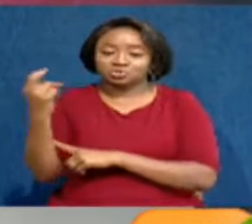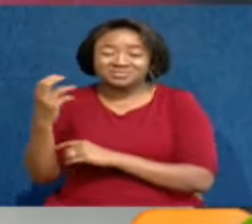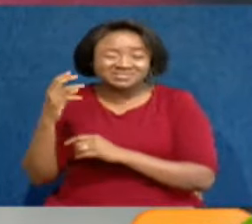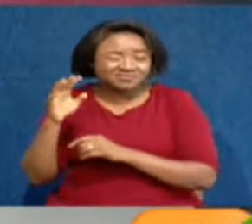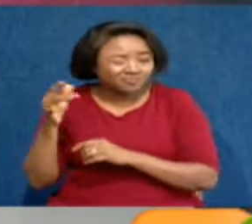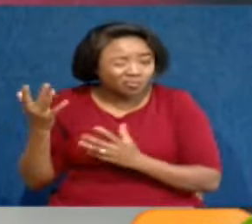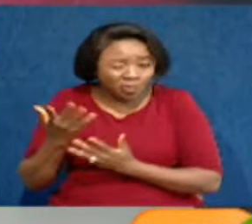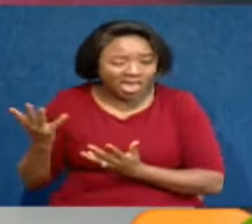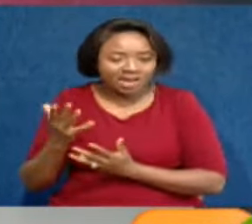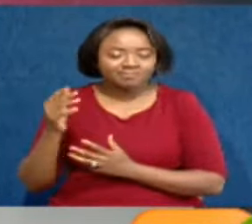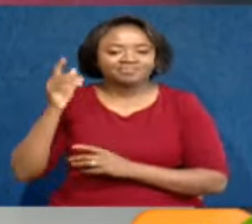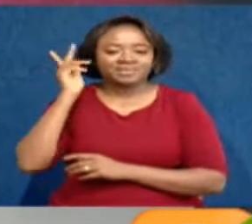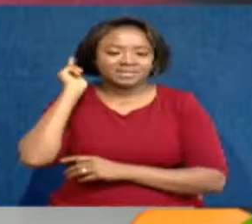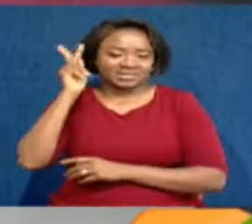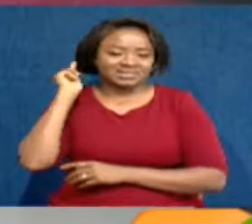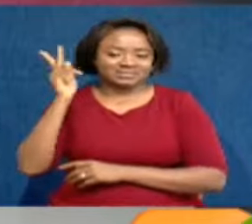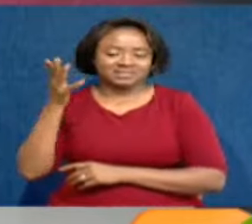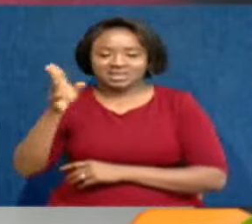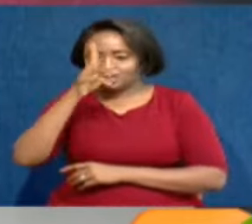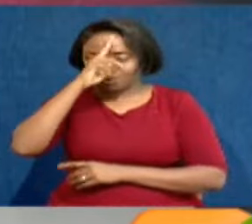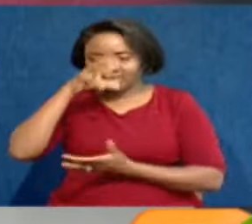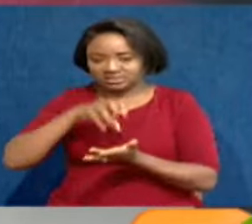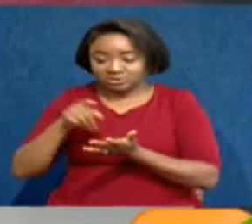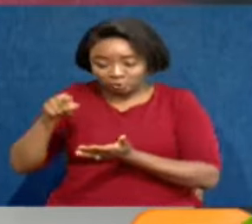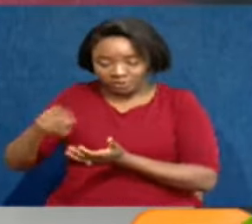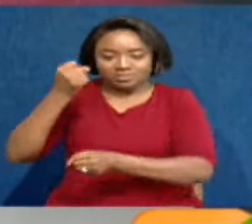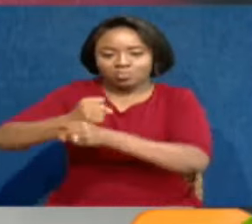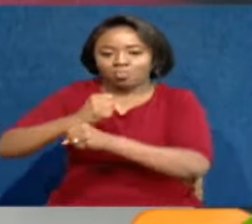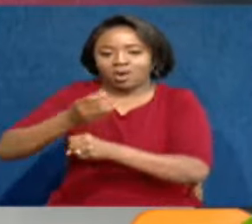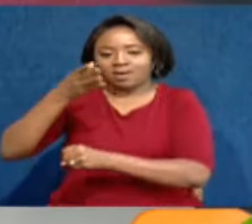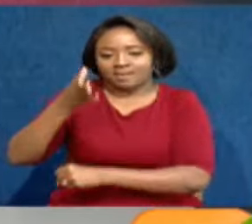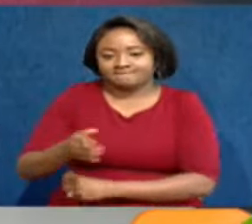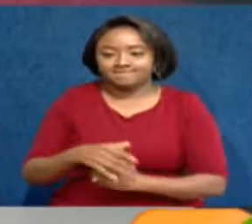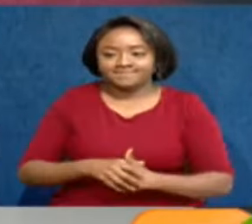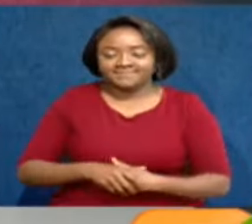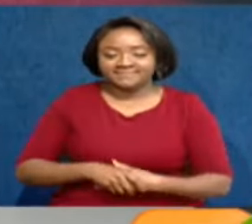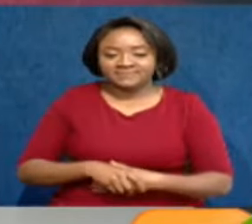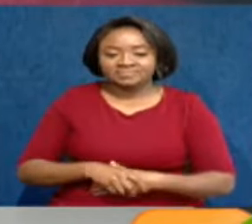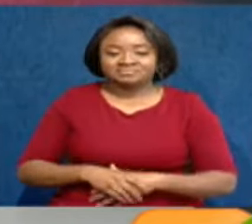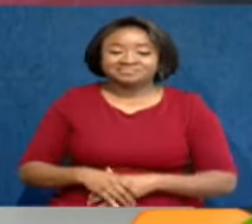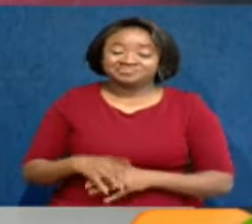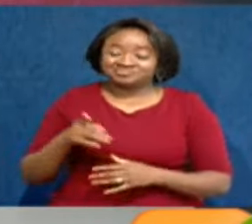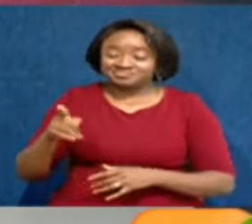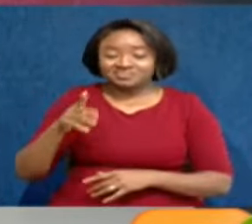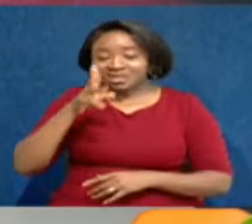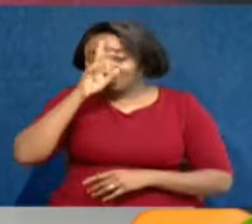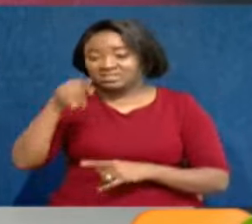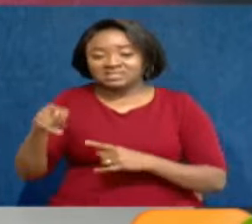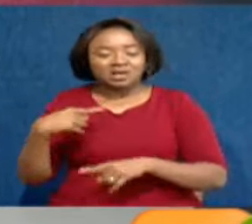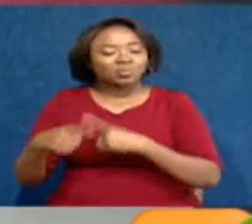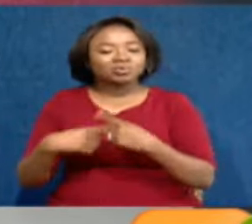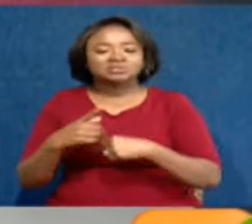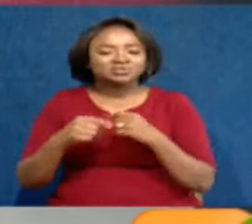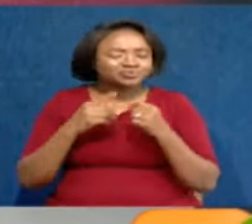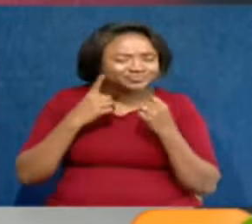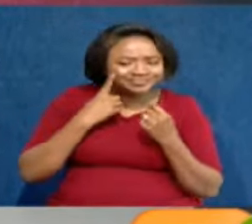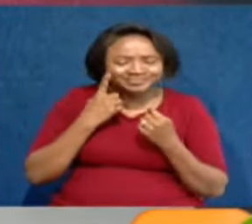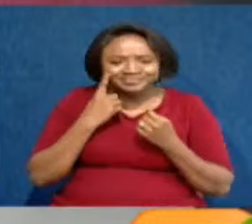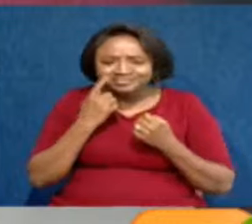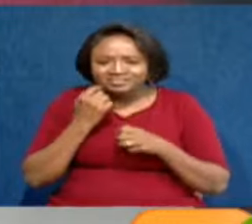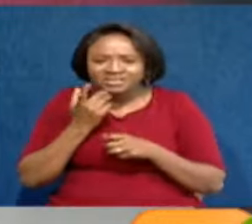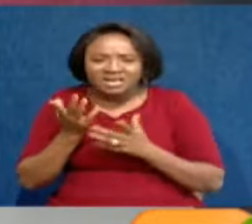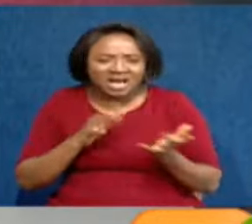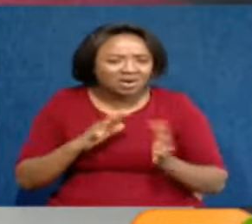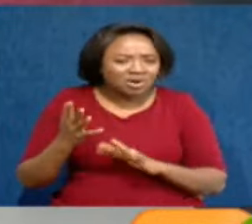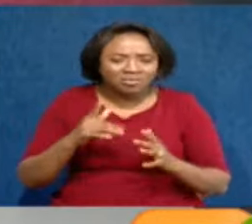Kisii. Officers from Homicide, together with their counterparts from Kisii, are still piecing together the last moments of the officer, who